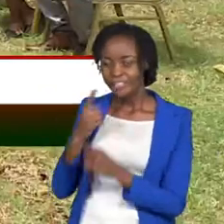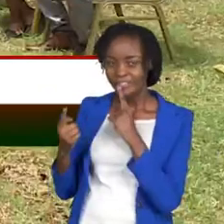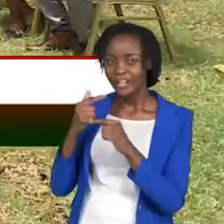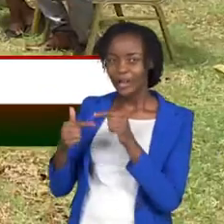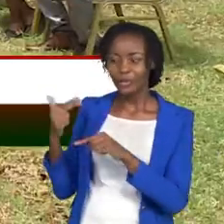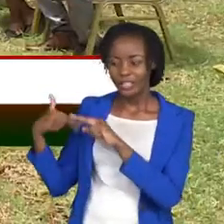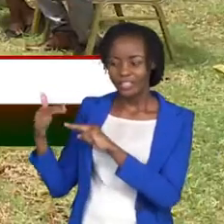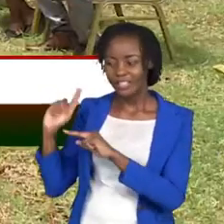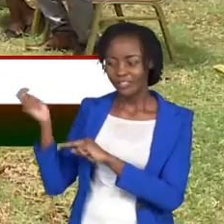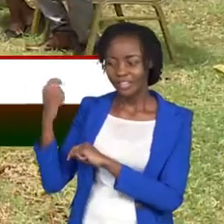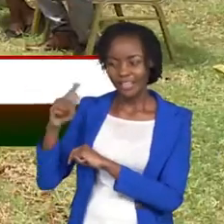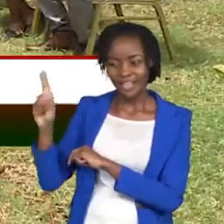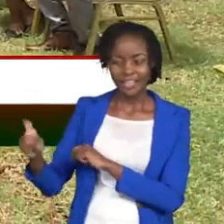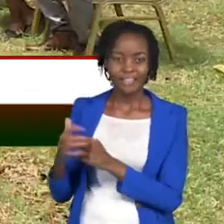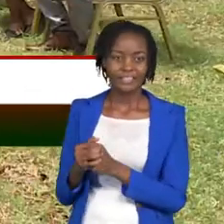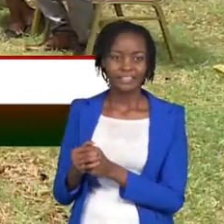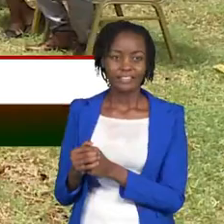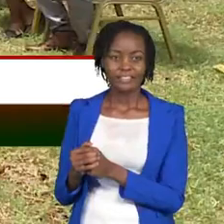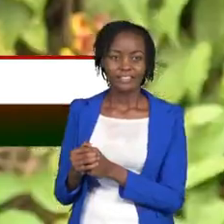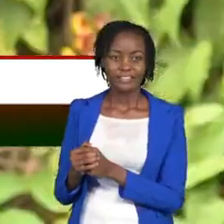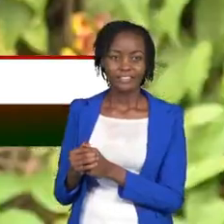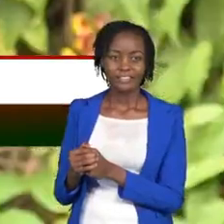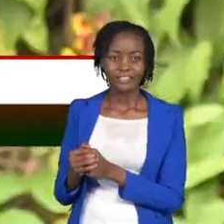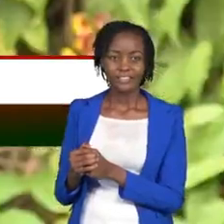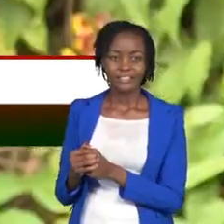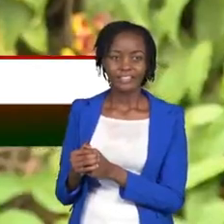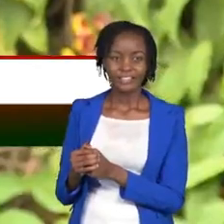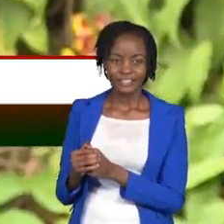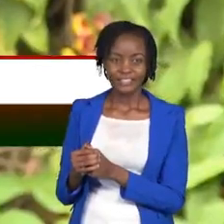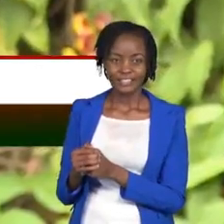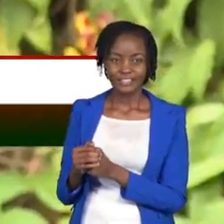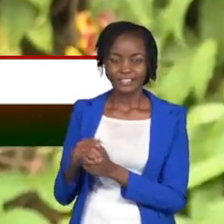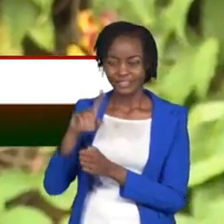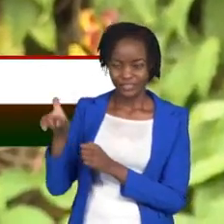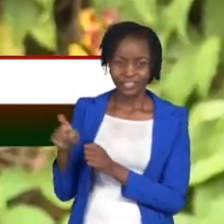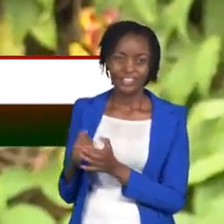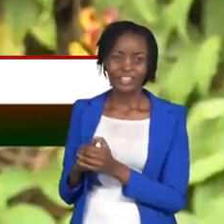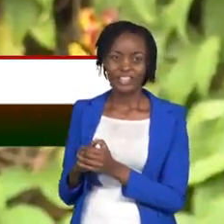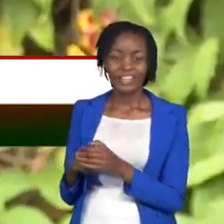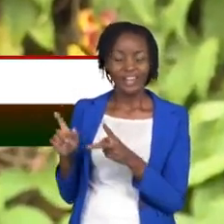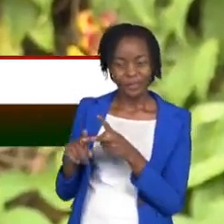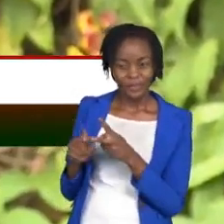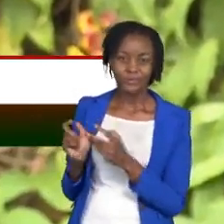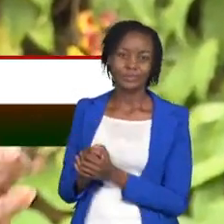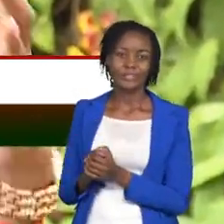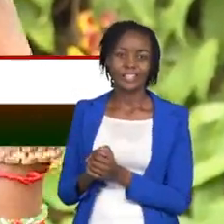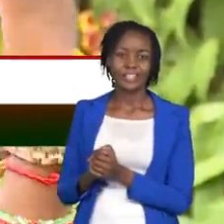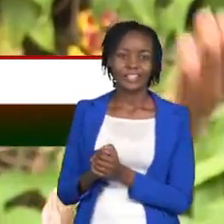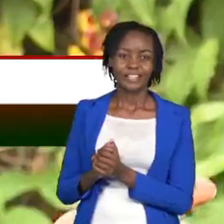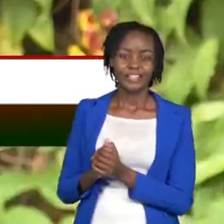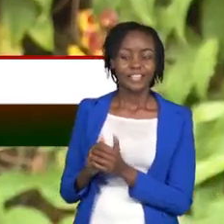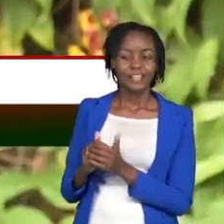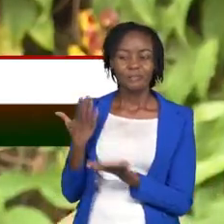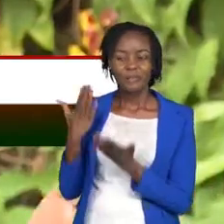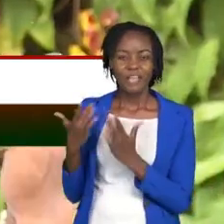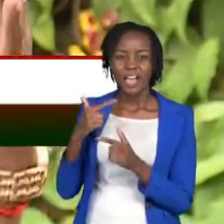history about Kenya? Even apart from, that was a question mark. Then moving forward, even apart from saying